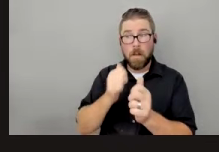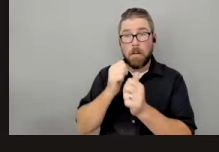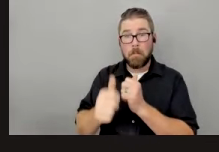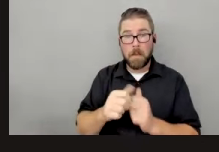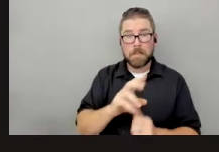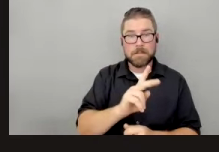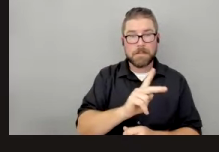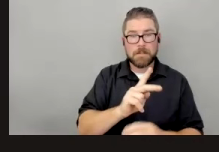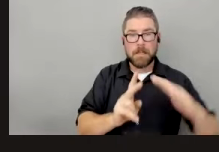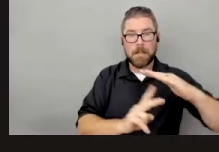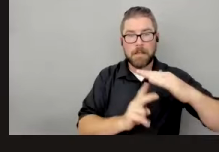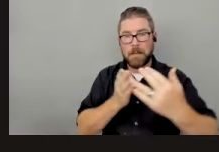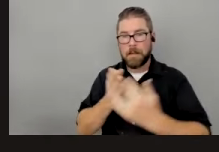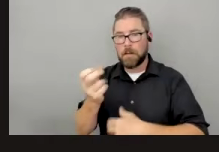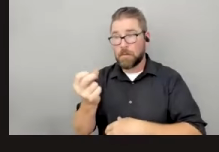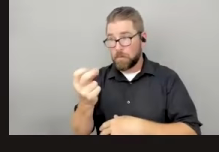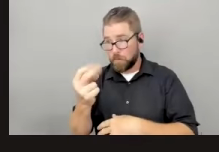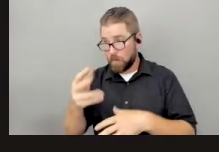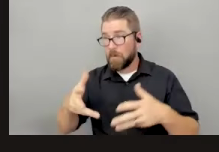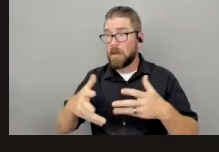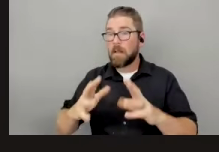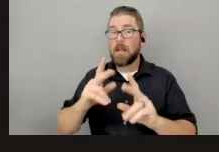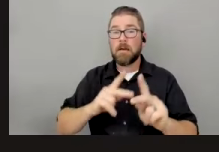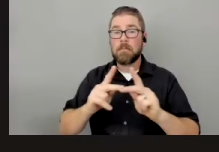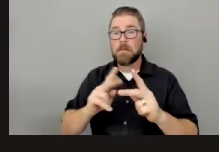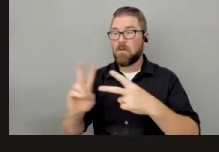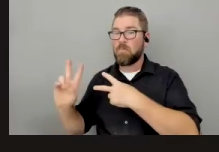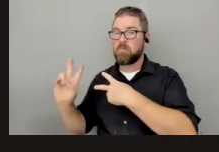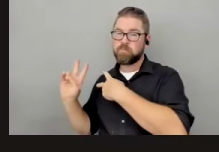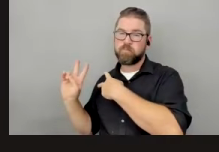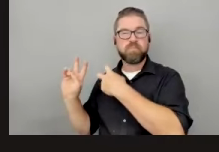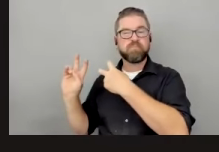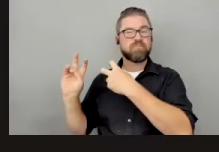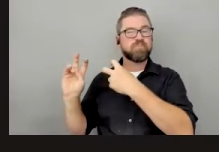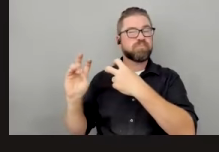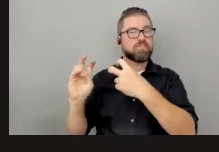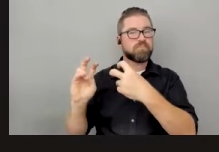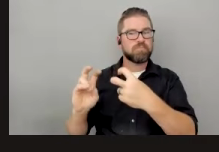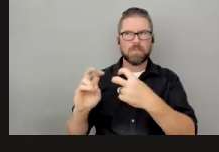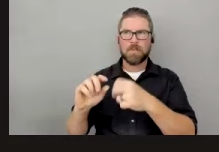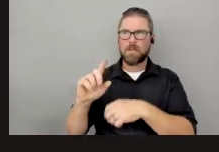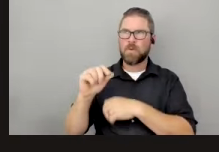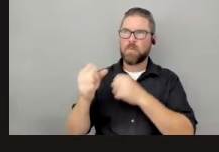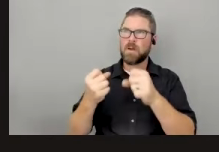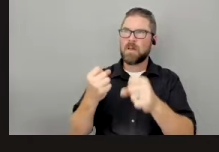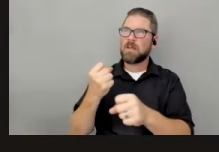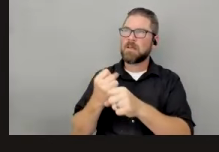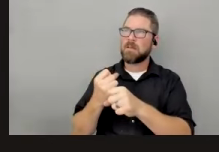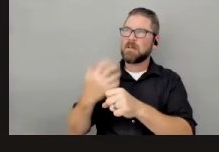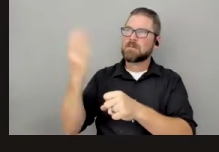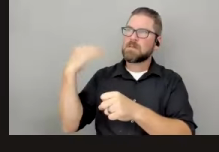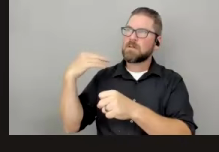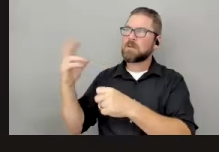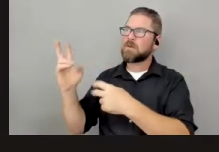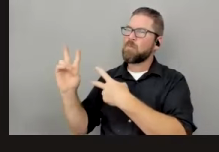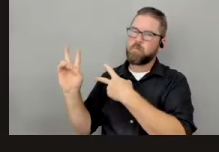issues from, I don't know, what was it? over 20 years ago. I can't remember, but there's